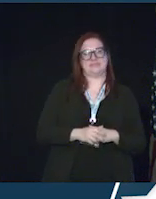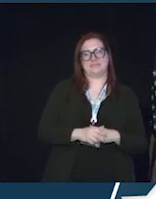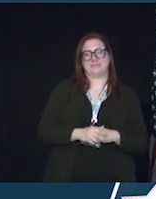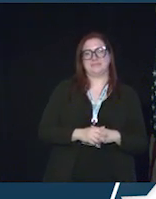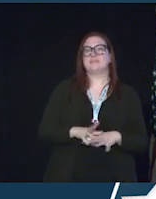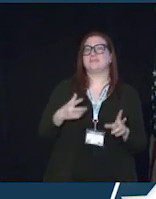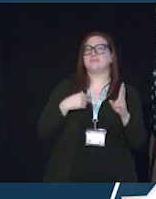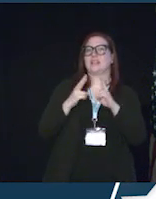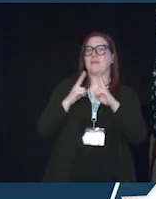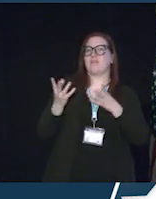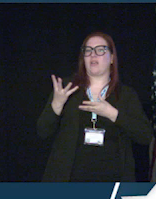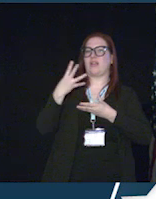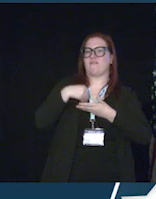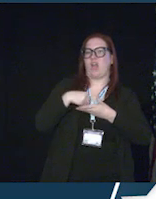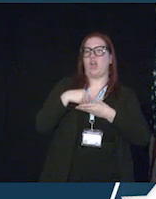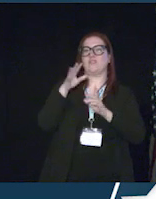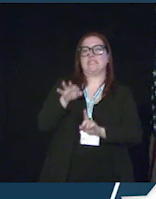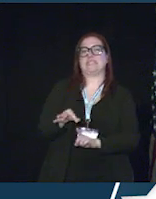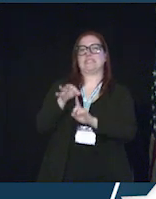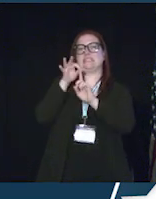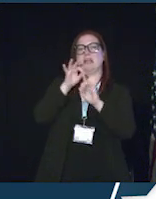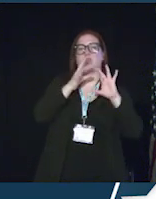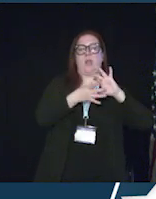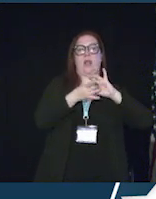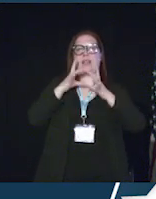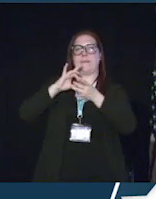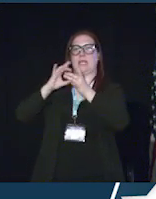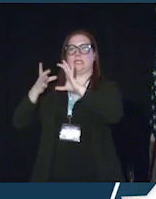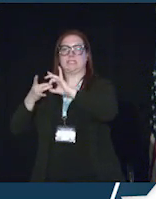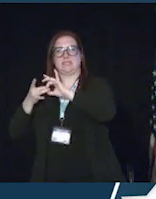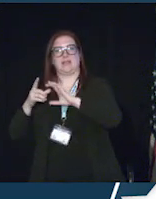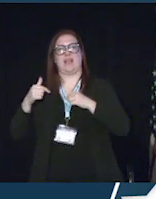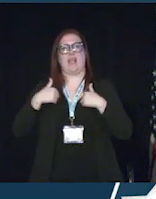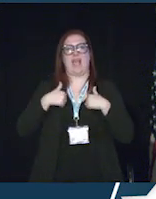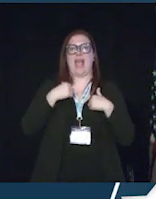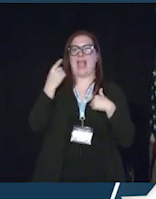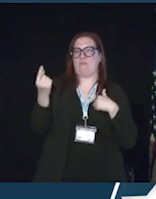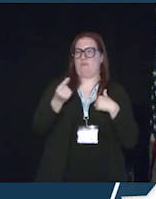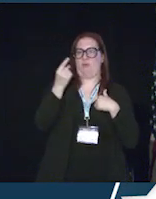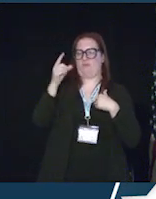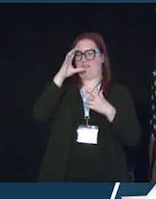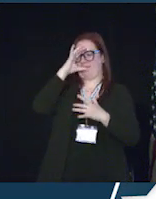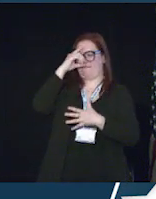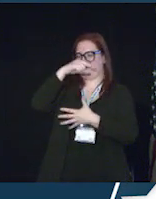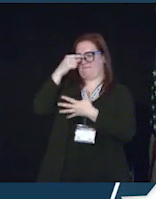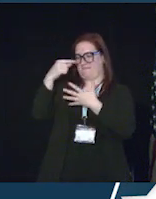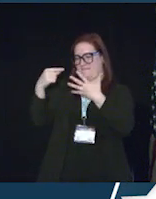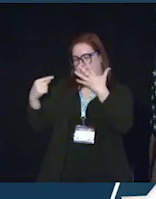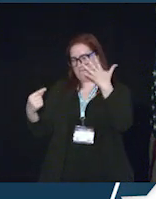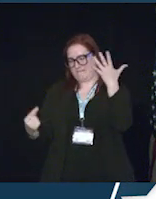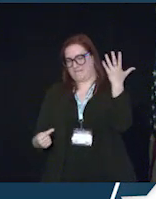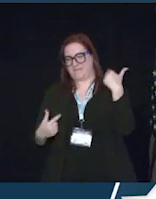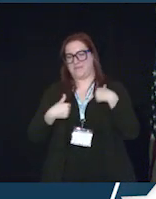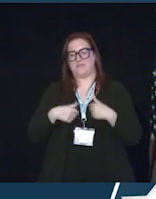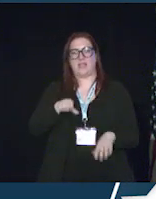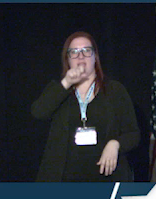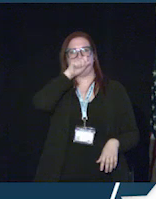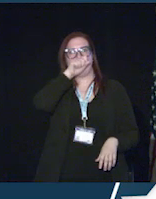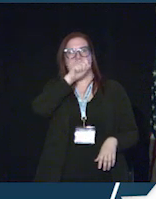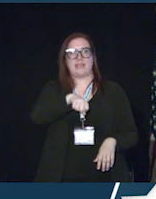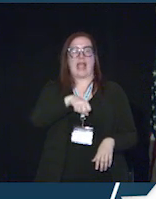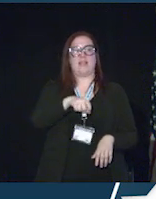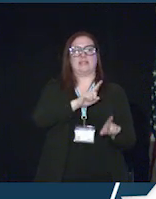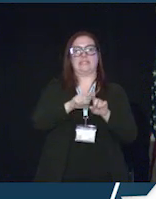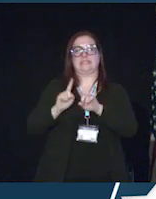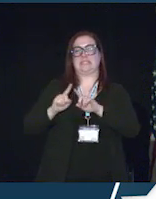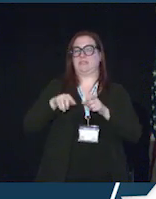I am very involved in Special Olympics. I have traveled to Athens, Greece, and actually right here in Orlando, Florida, where